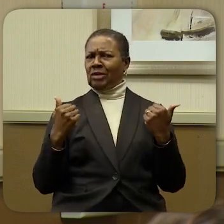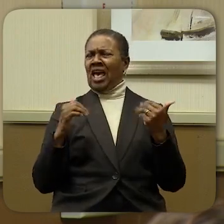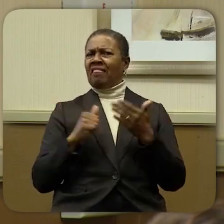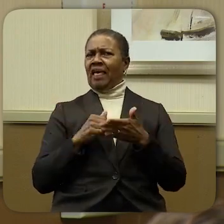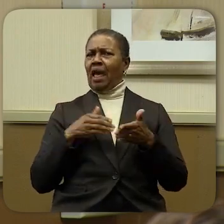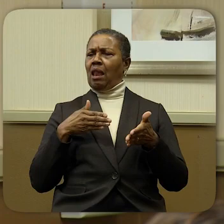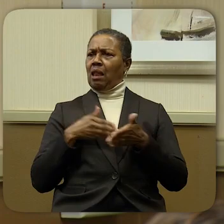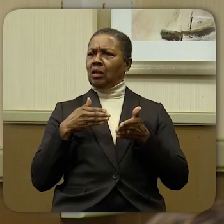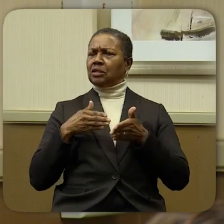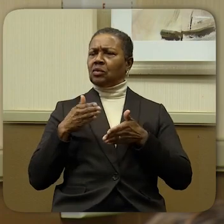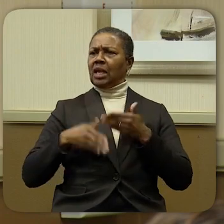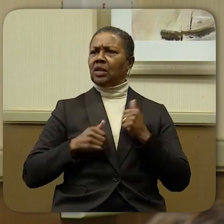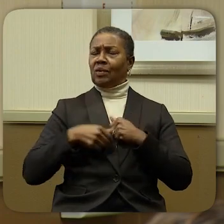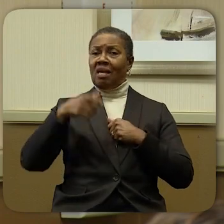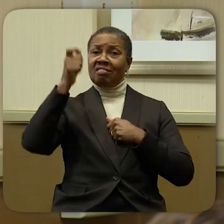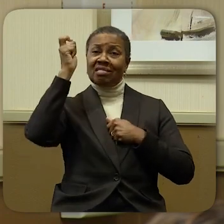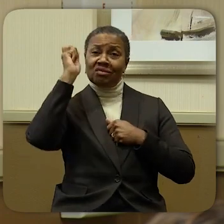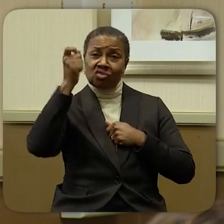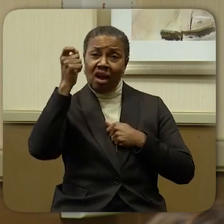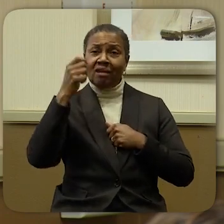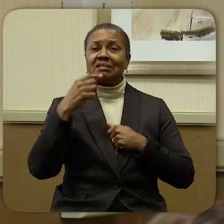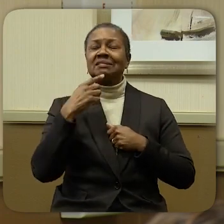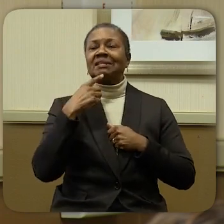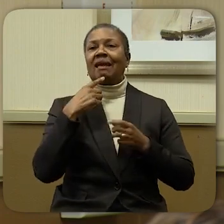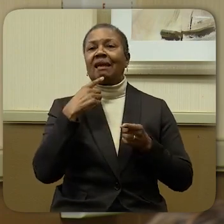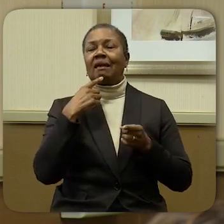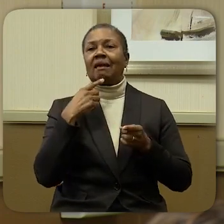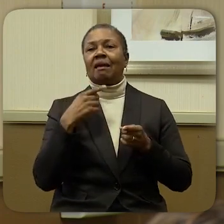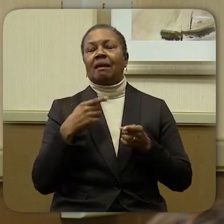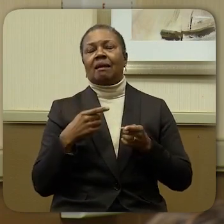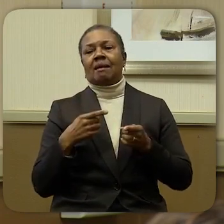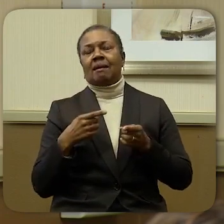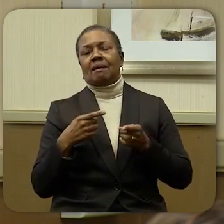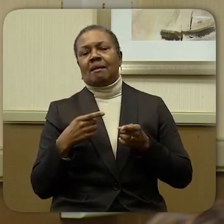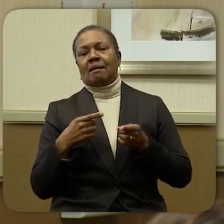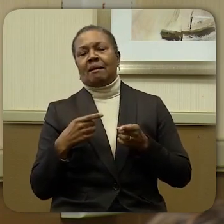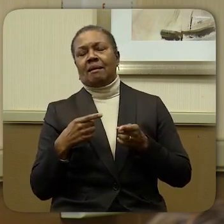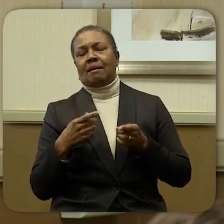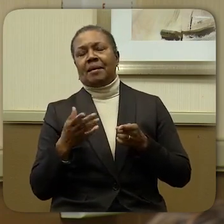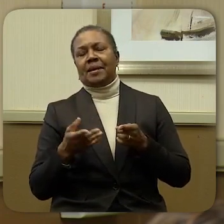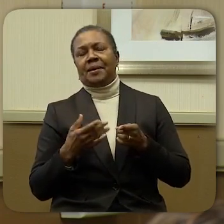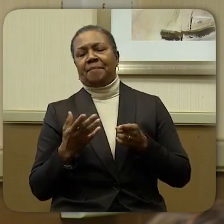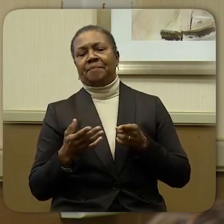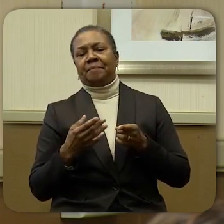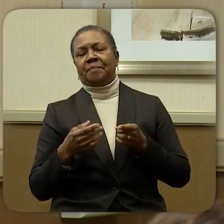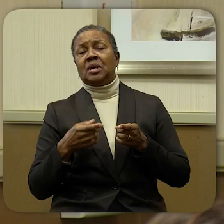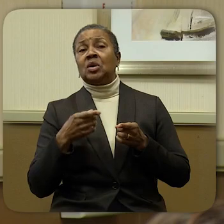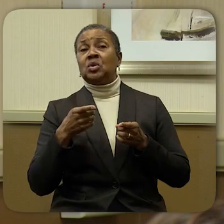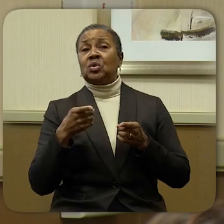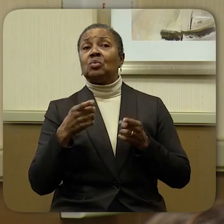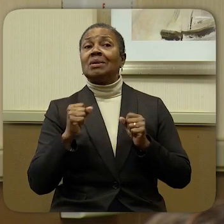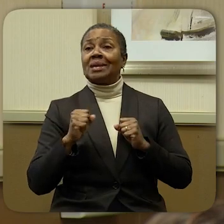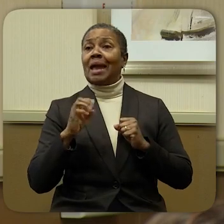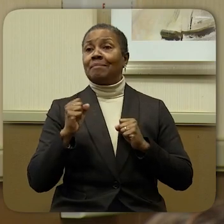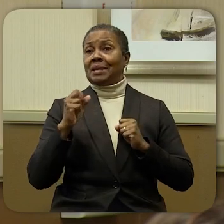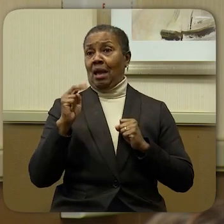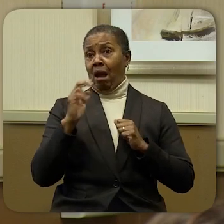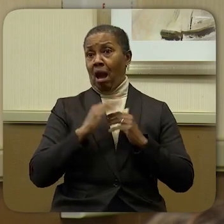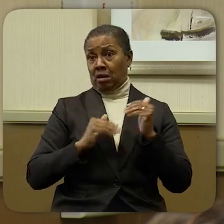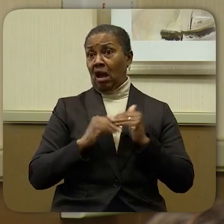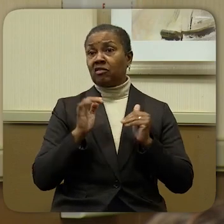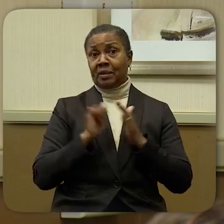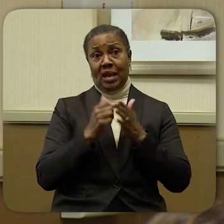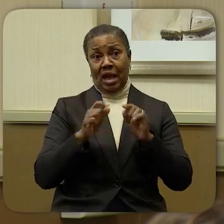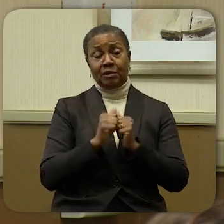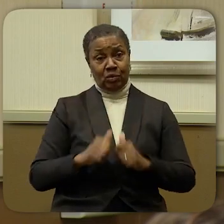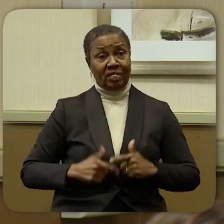really ended with the judge saying, you can be uncomfortable. Like that happens in